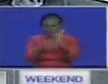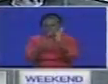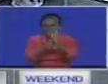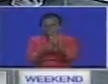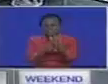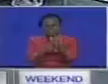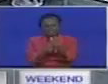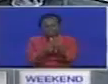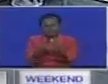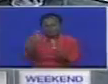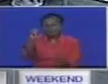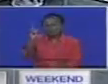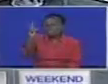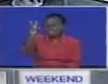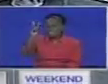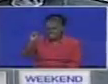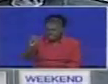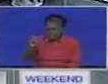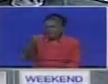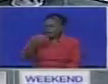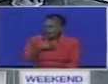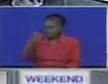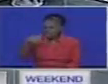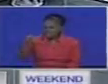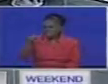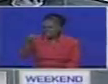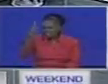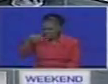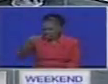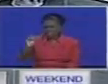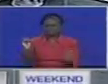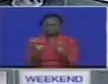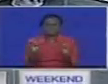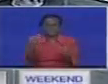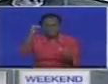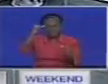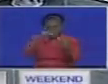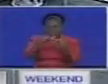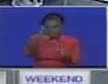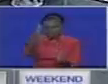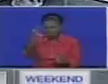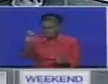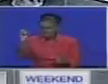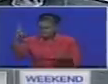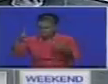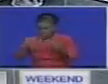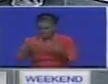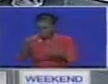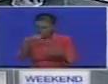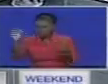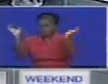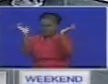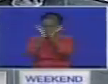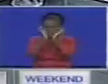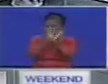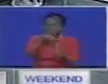Uh-huh. That ODM has not conducted any successful election. That is not correct. Which one? Remember, in 2007, we went to Kasarani.